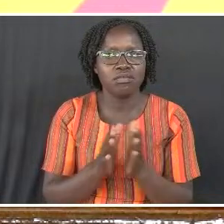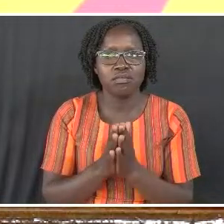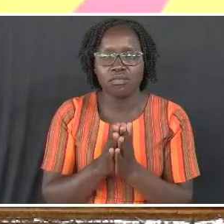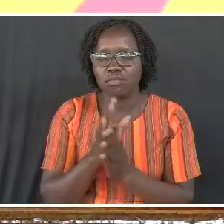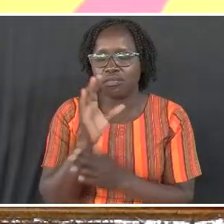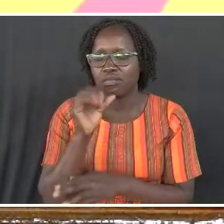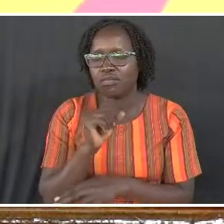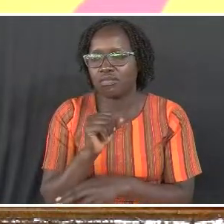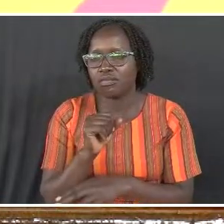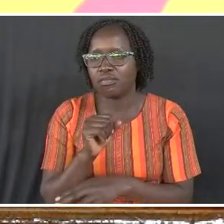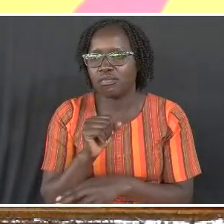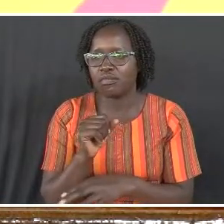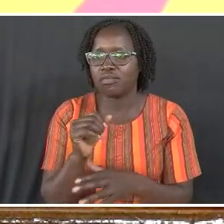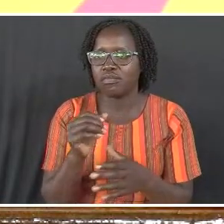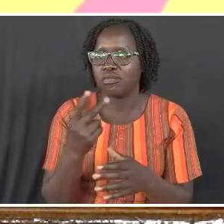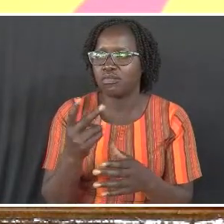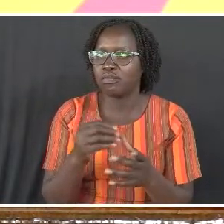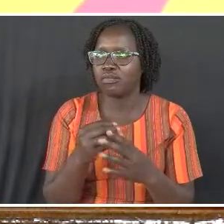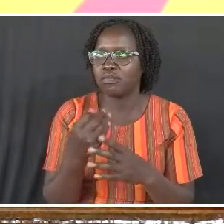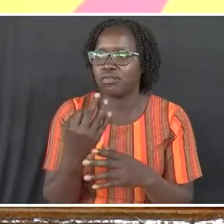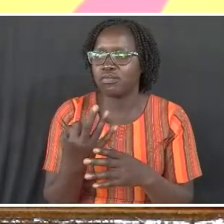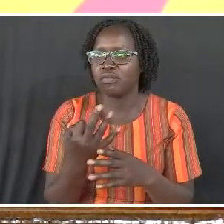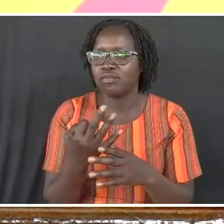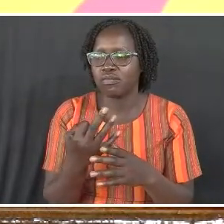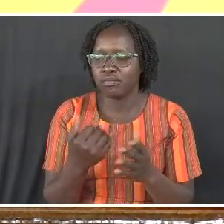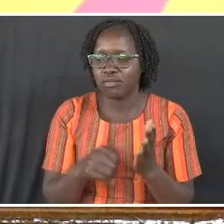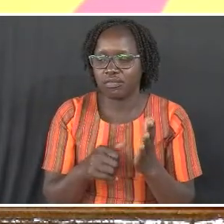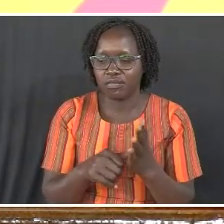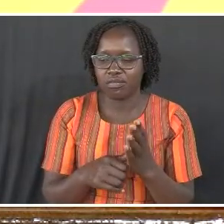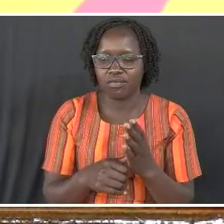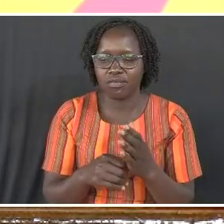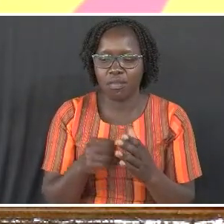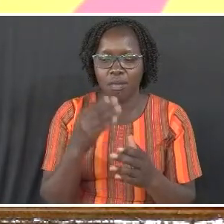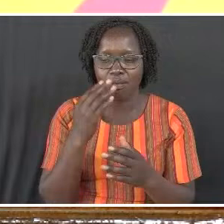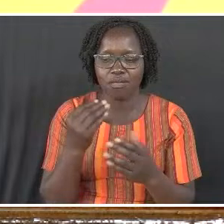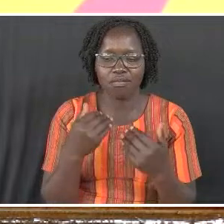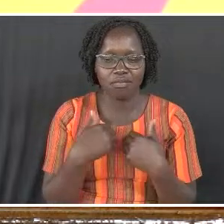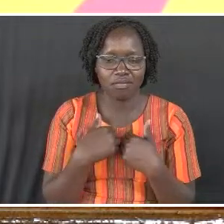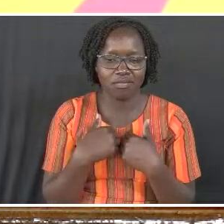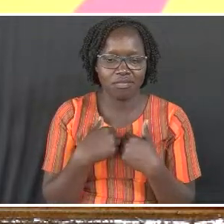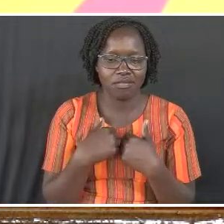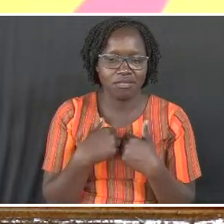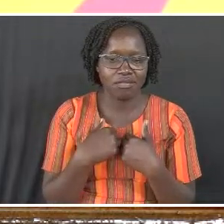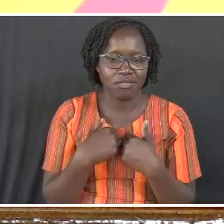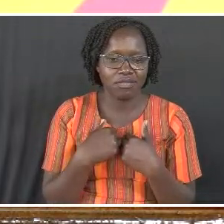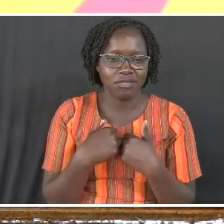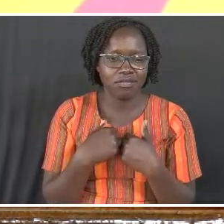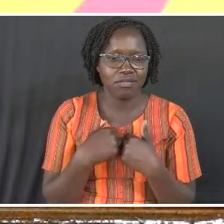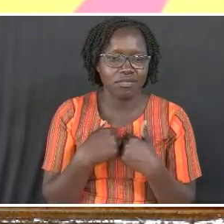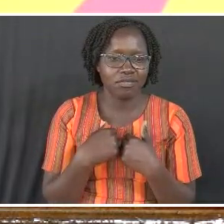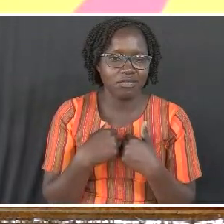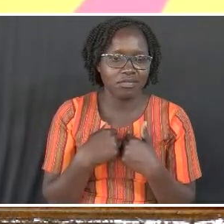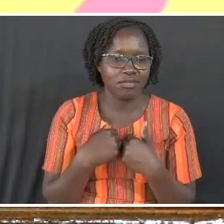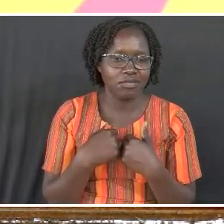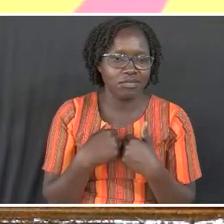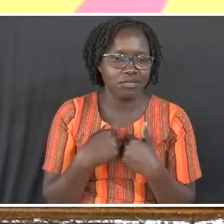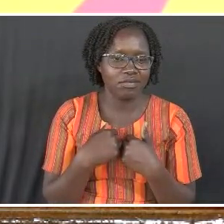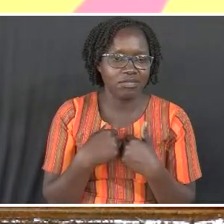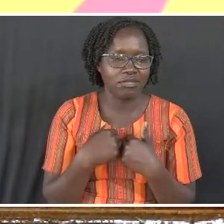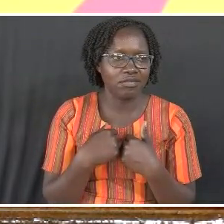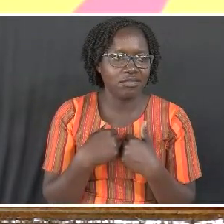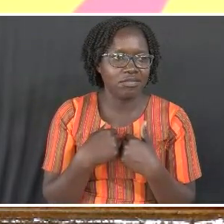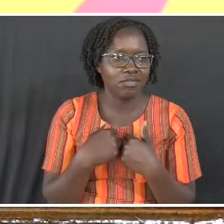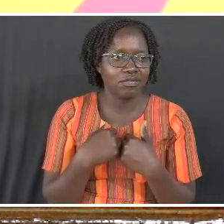3, of course you'll have difficulty chewing. So we always advise, if you have maybe 2 or 3, just have them